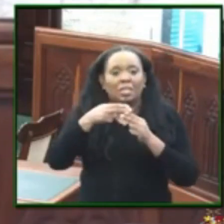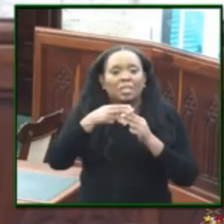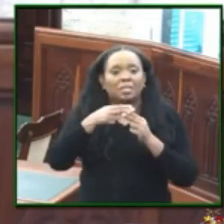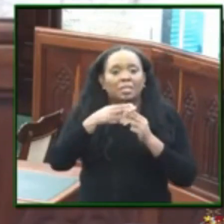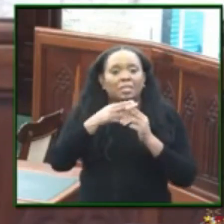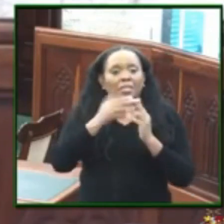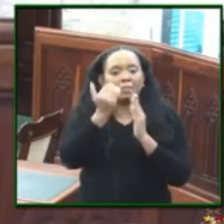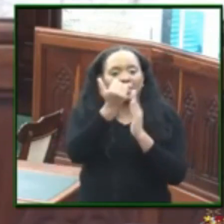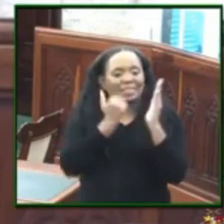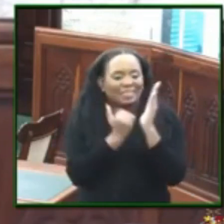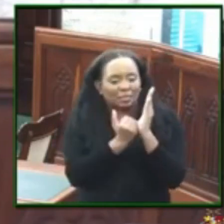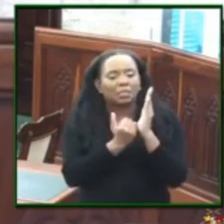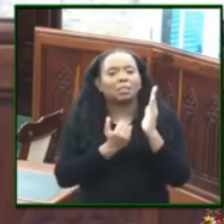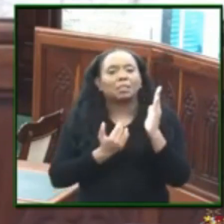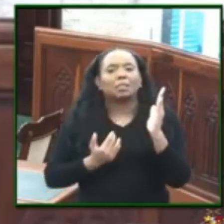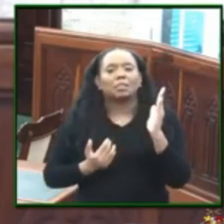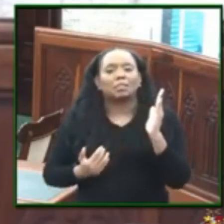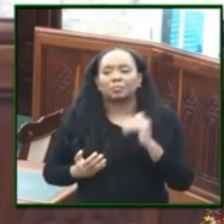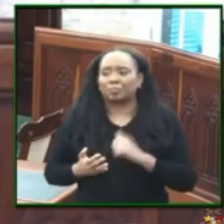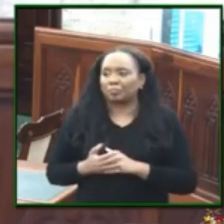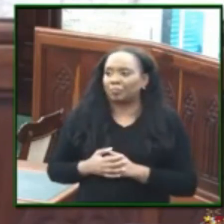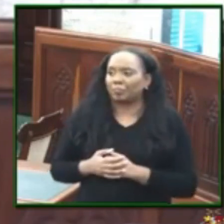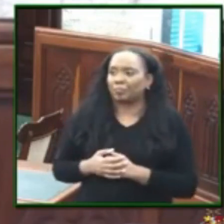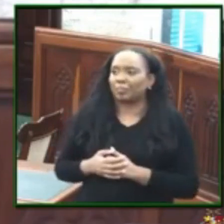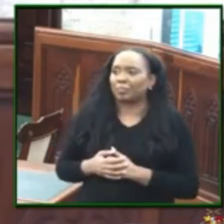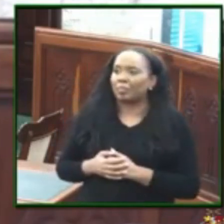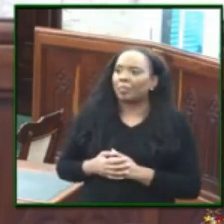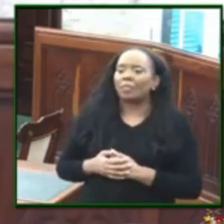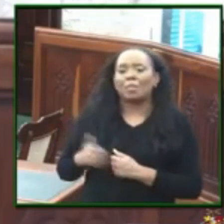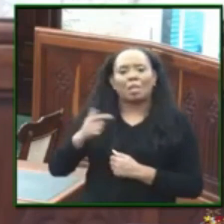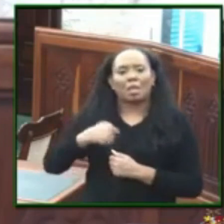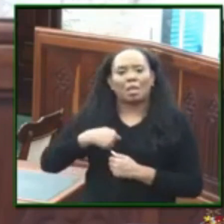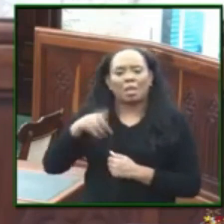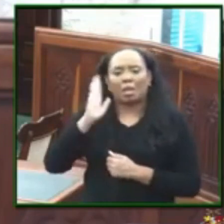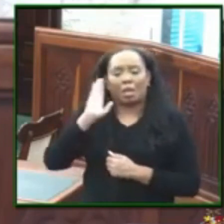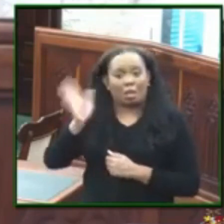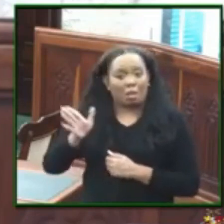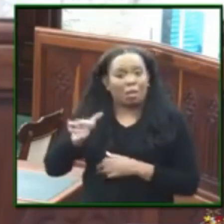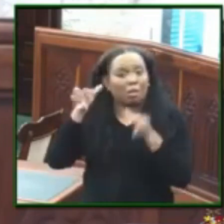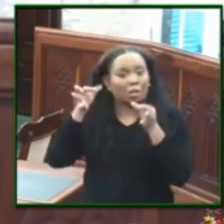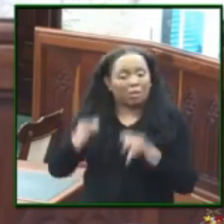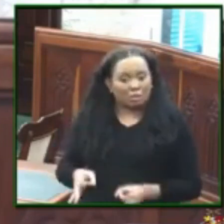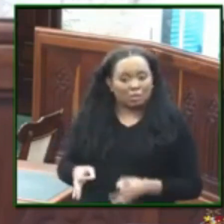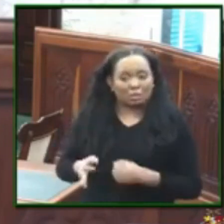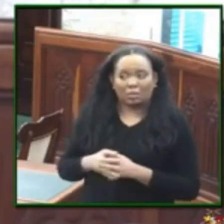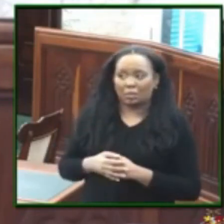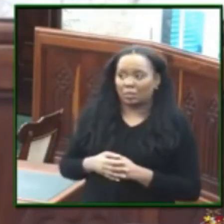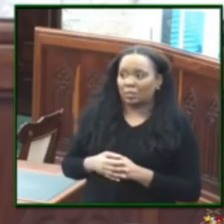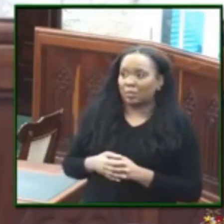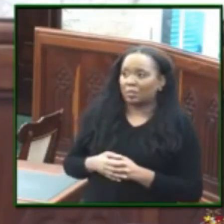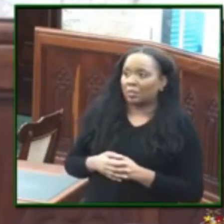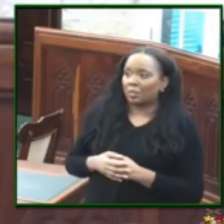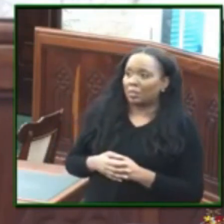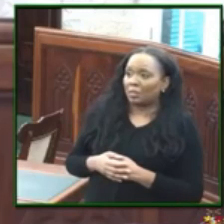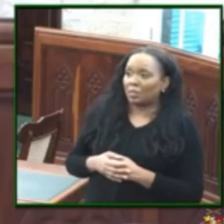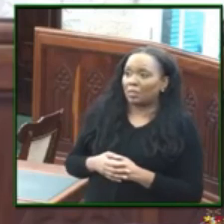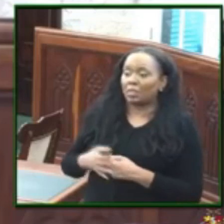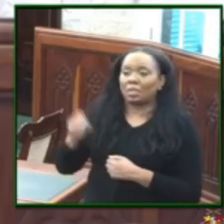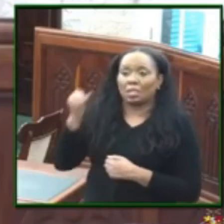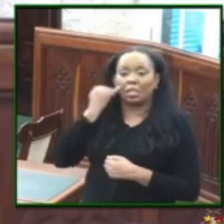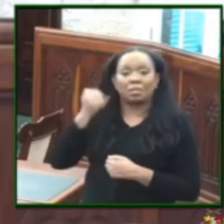While I complete this sentence, I am going to decide whether I am going to give the